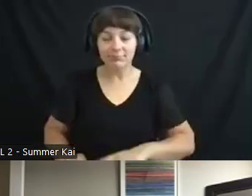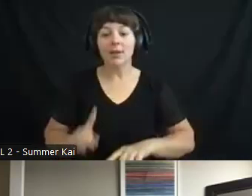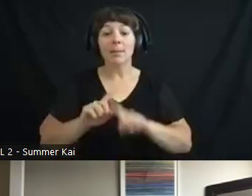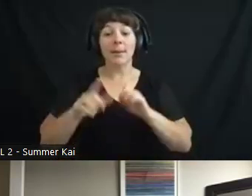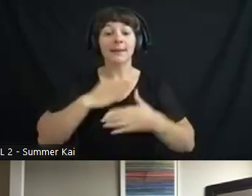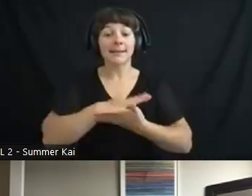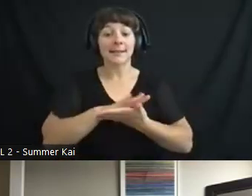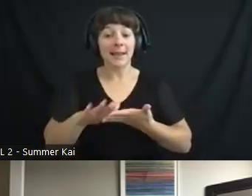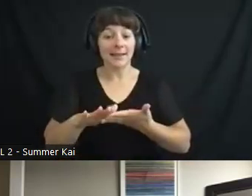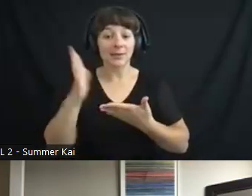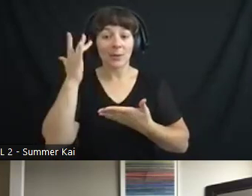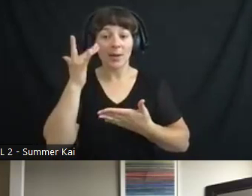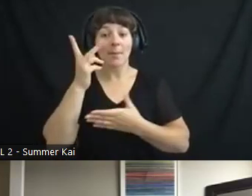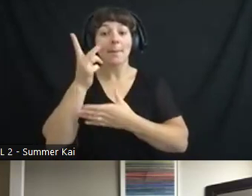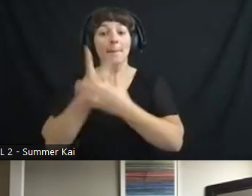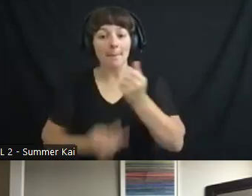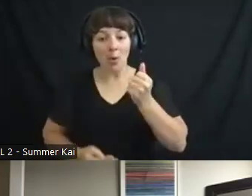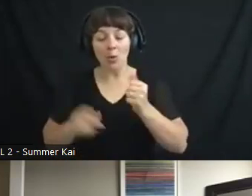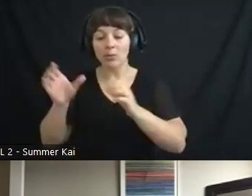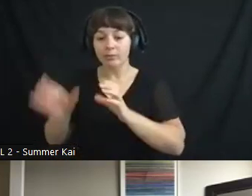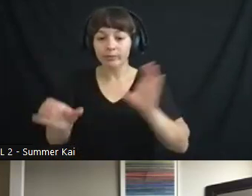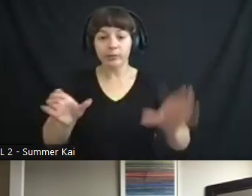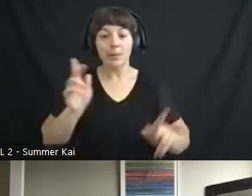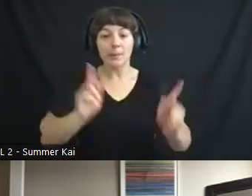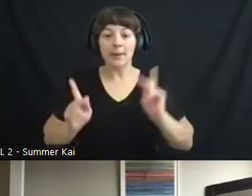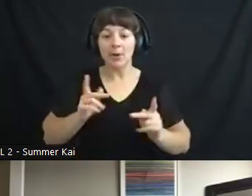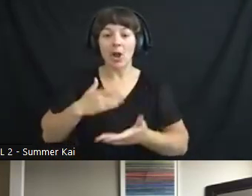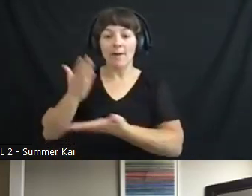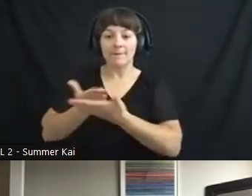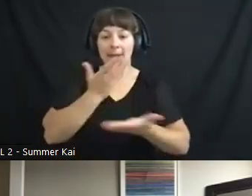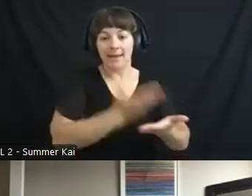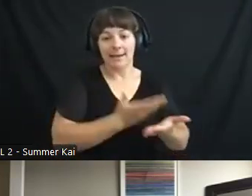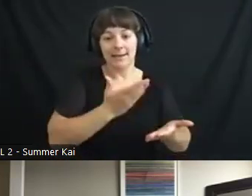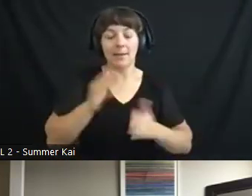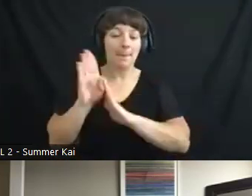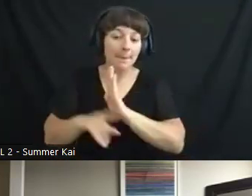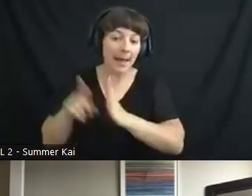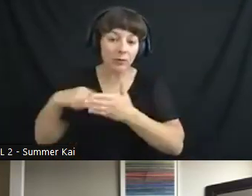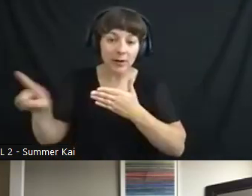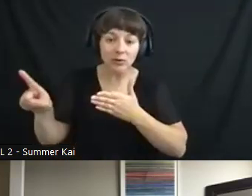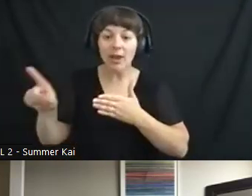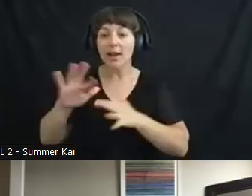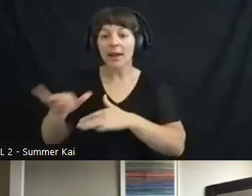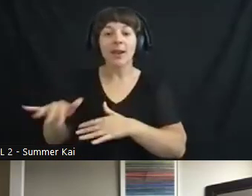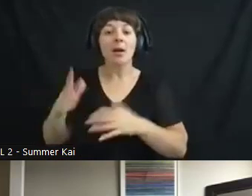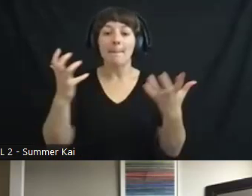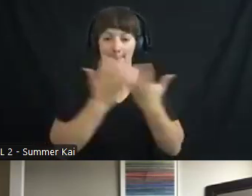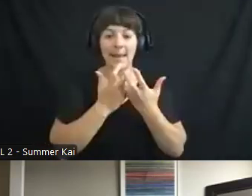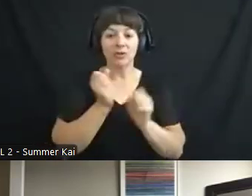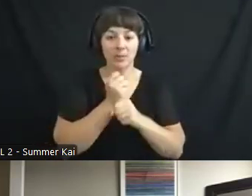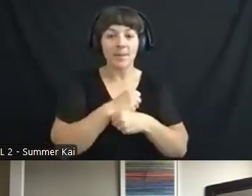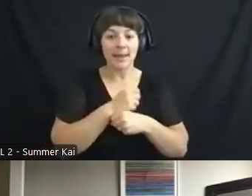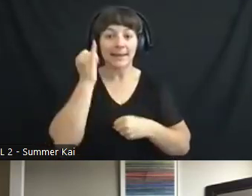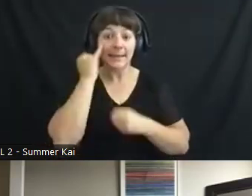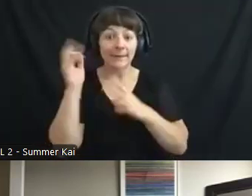both sides of the people are vetted, background checks, etc., and a match is made. If there develops issues, there's an opportunity